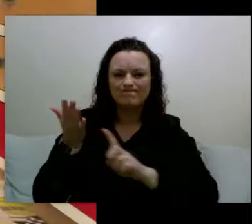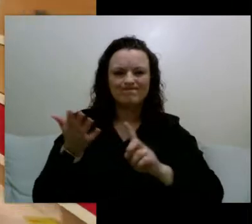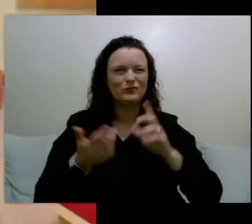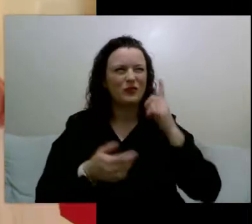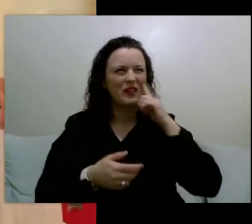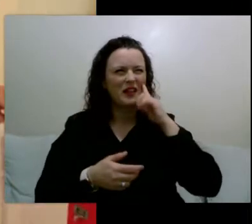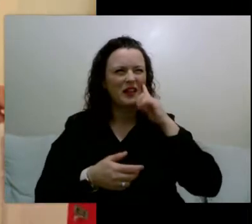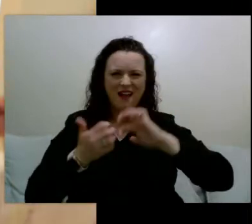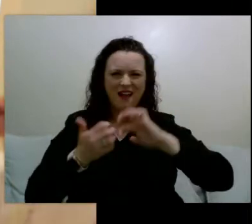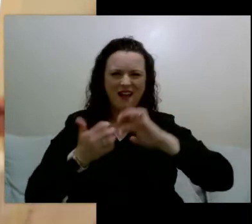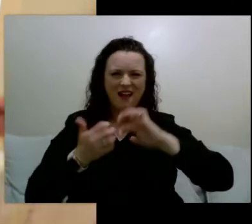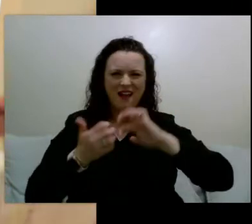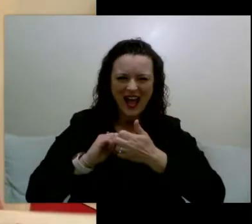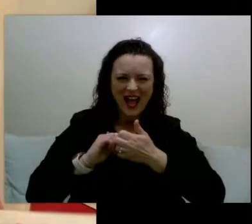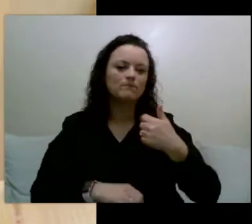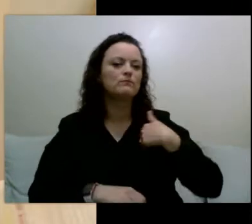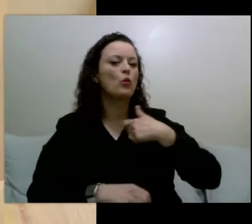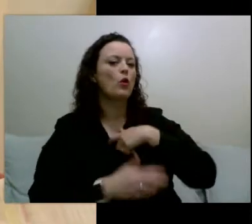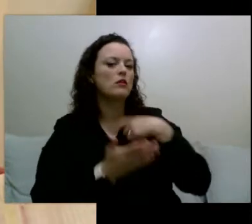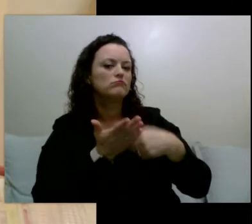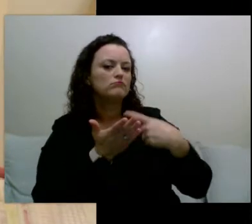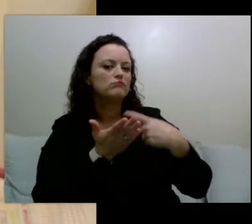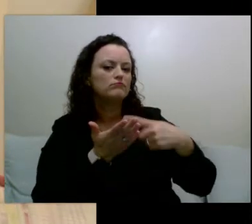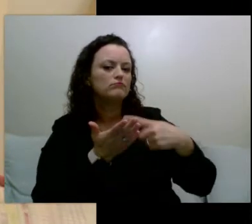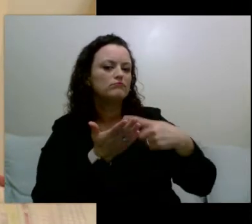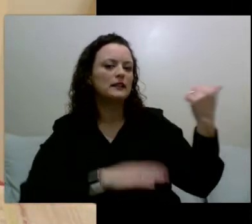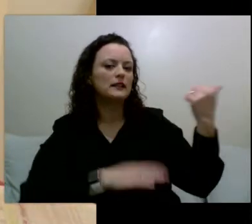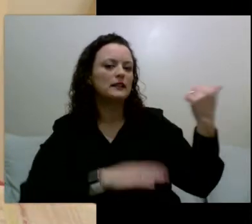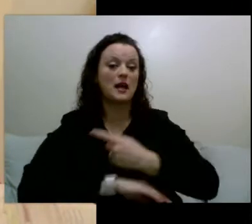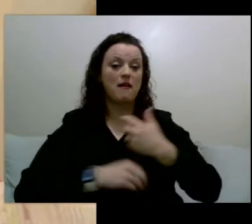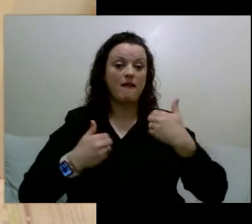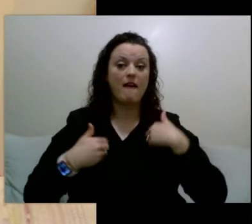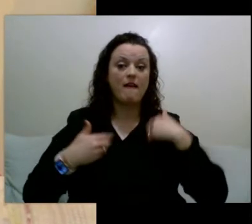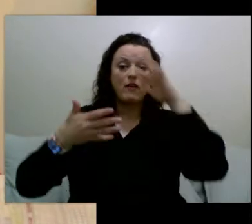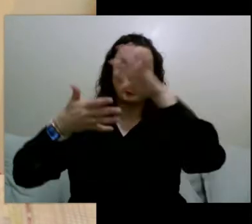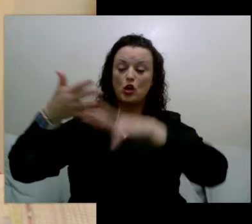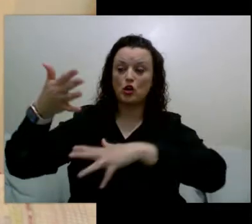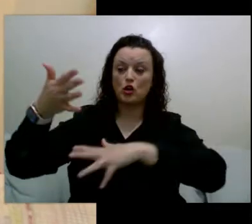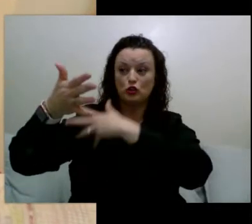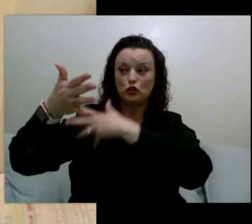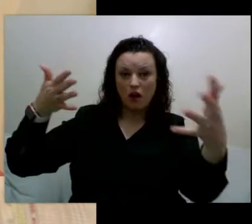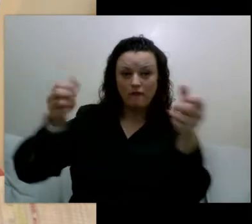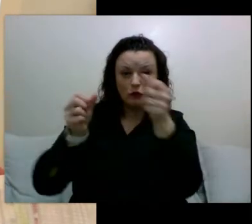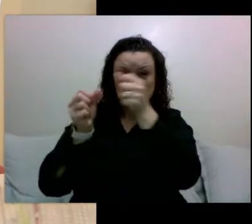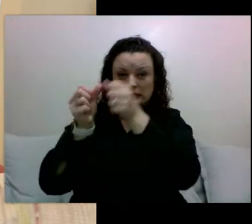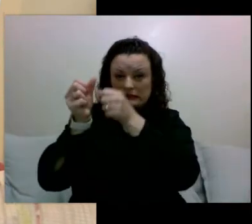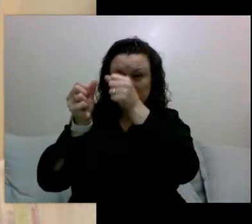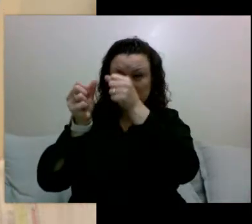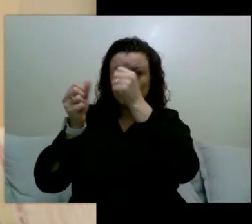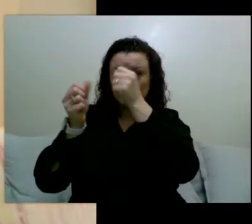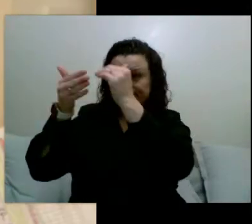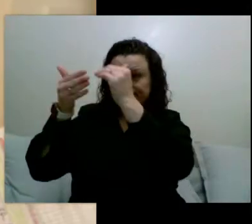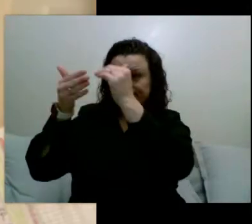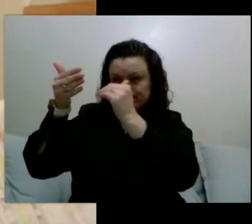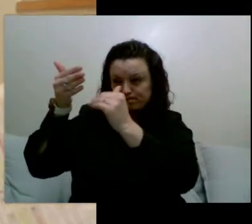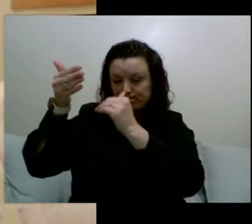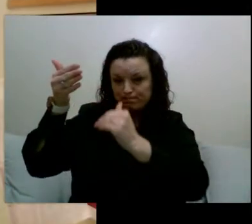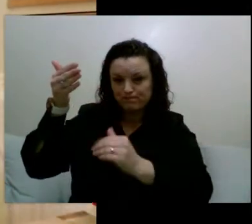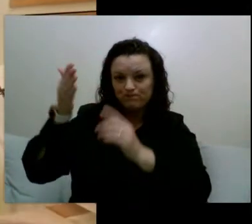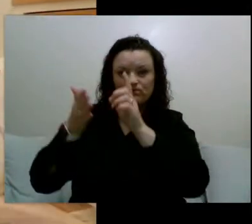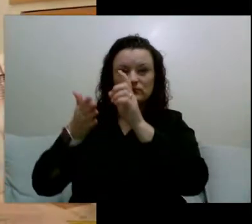we'll talk about this on another day, but I have a chart where every single piece of art on every page I